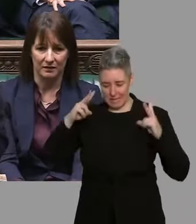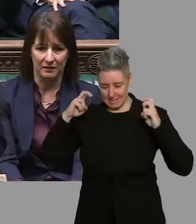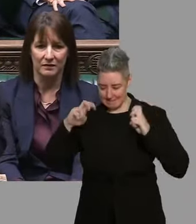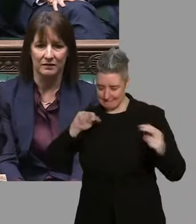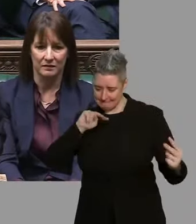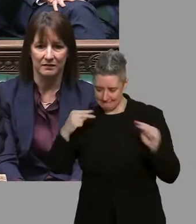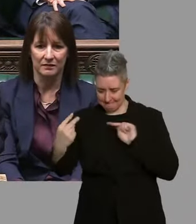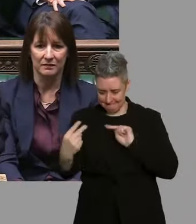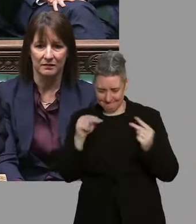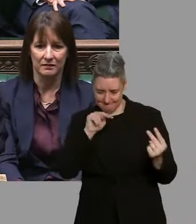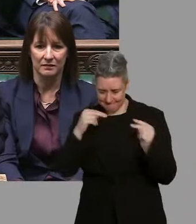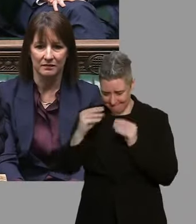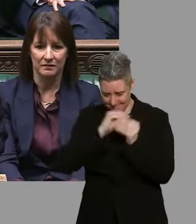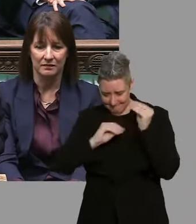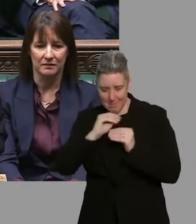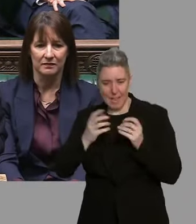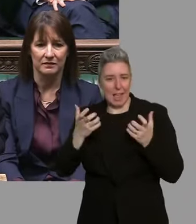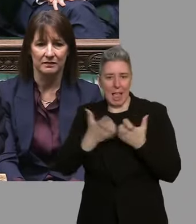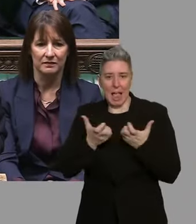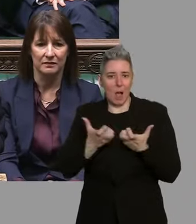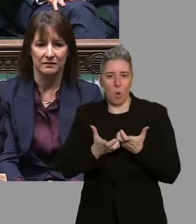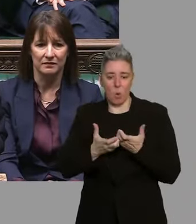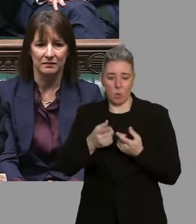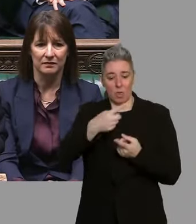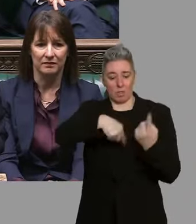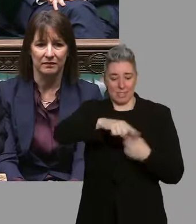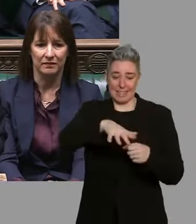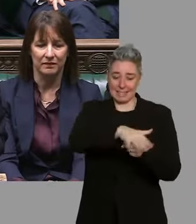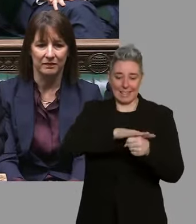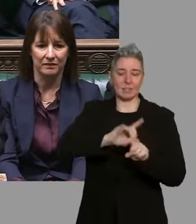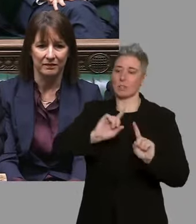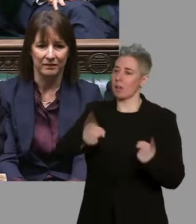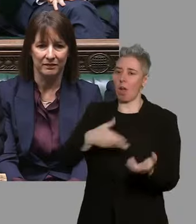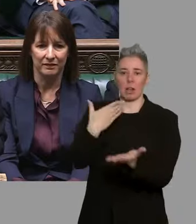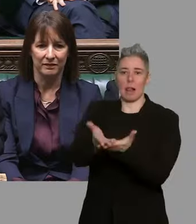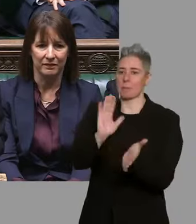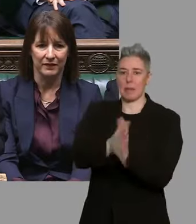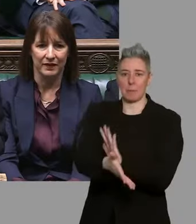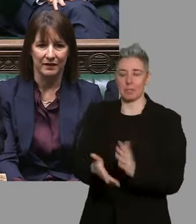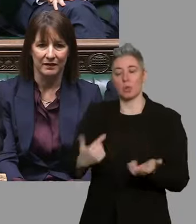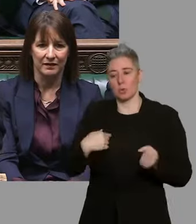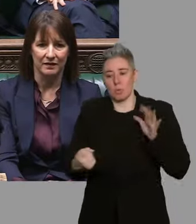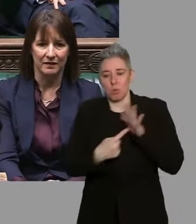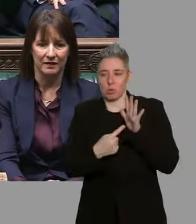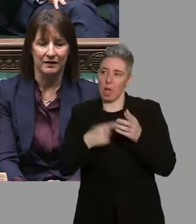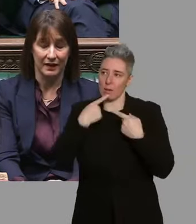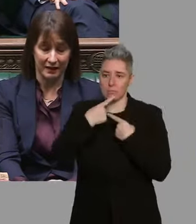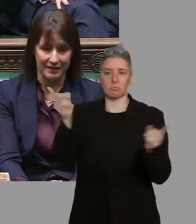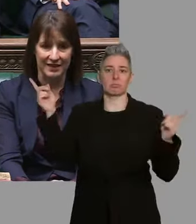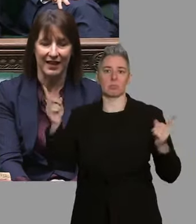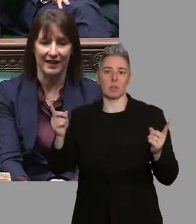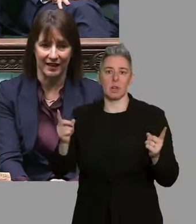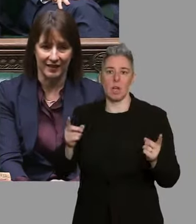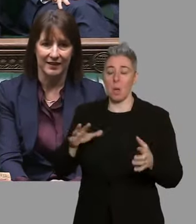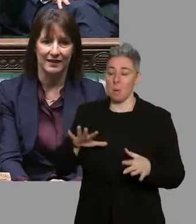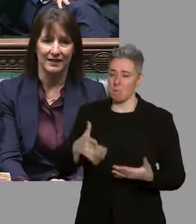damages. And it's important I say that on the record. But as for her claim and her nonsense, they crashed the